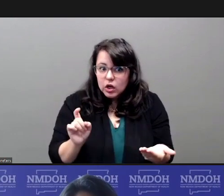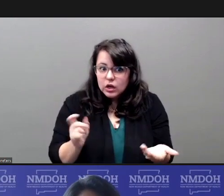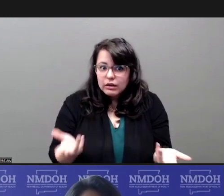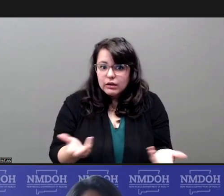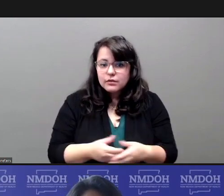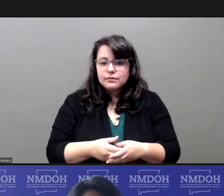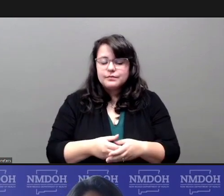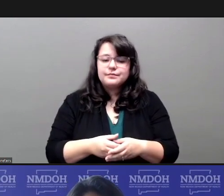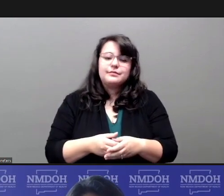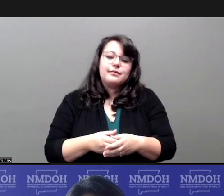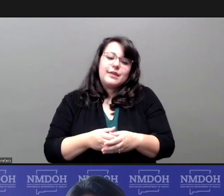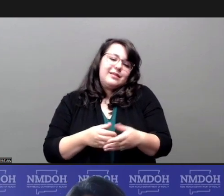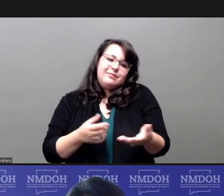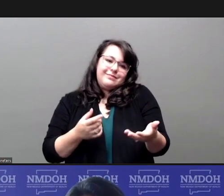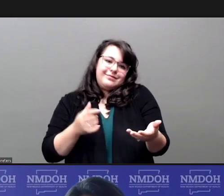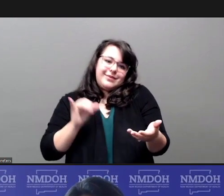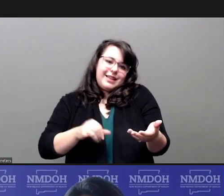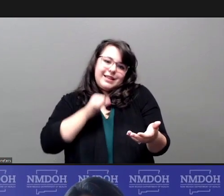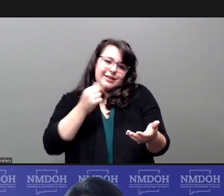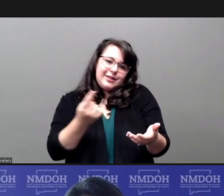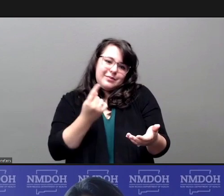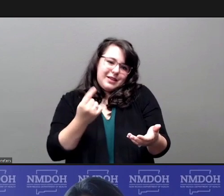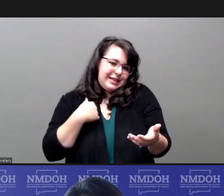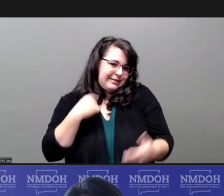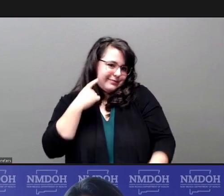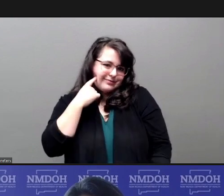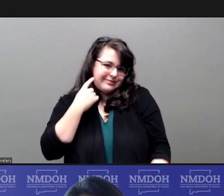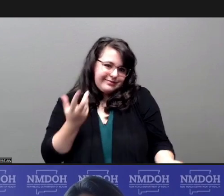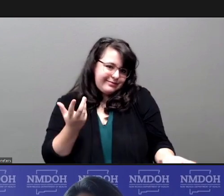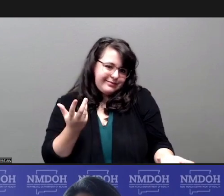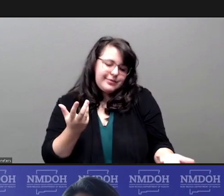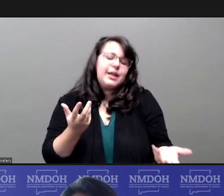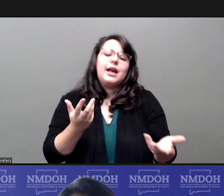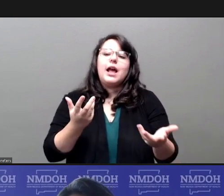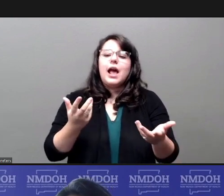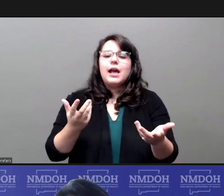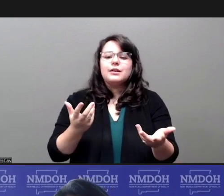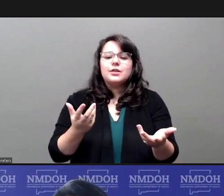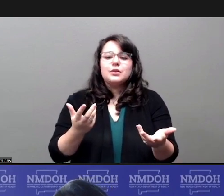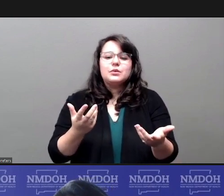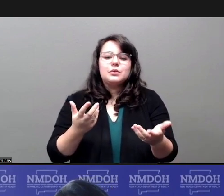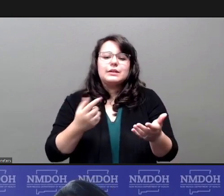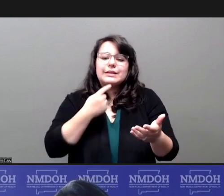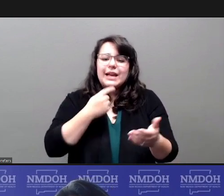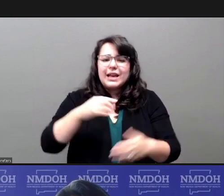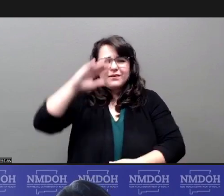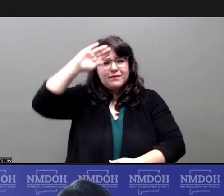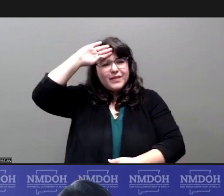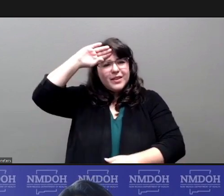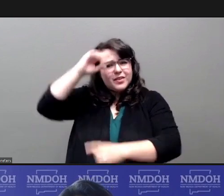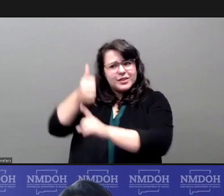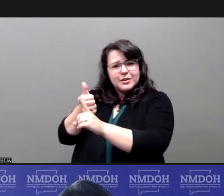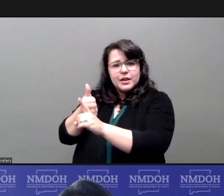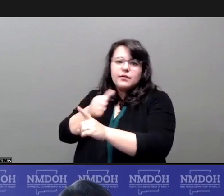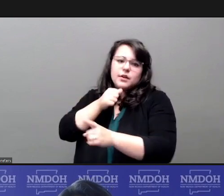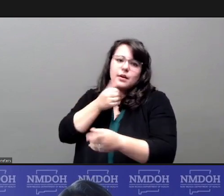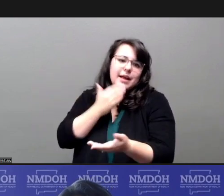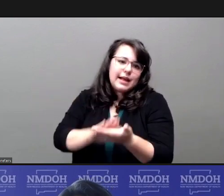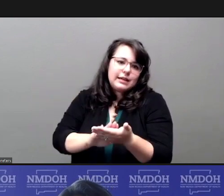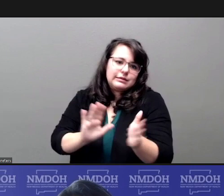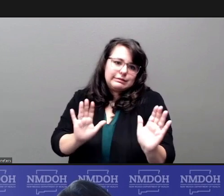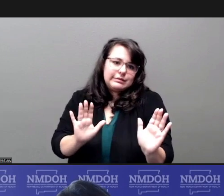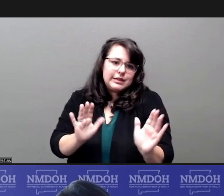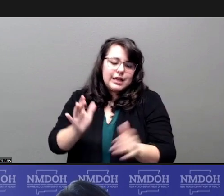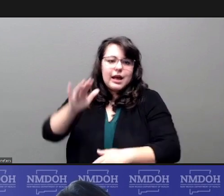That is not something I have heard. And just to, really echo, fevers in themselves are not a bad thing. Fevers